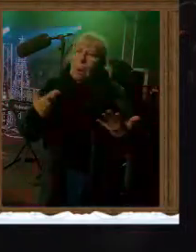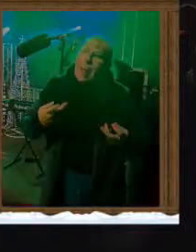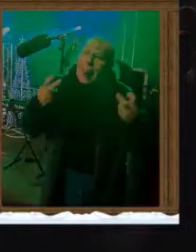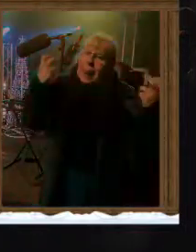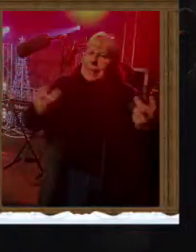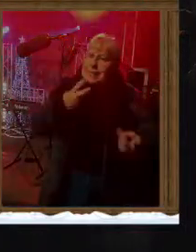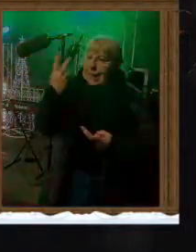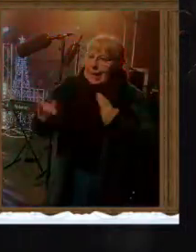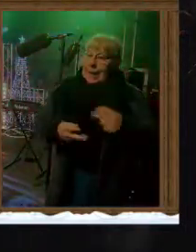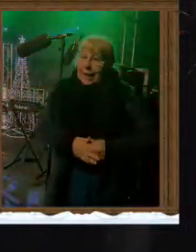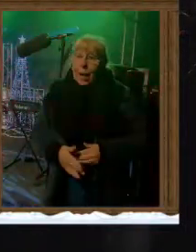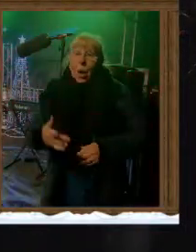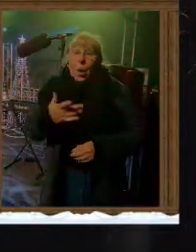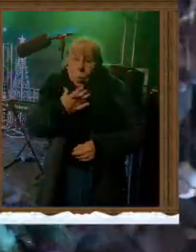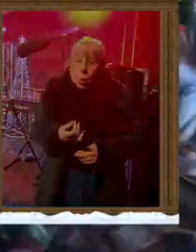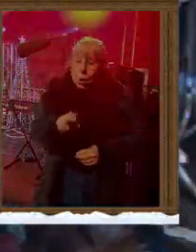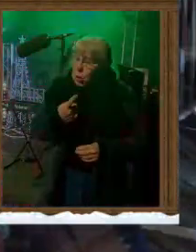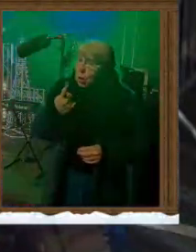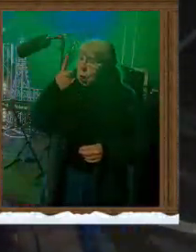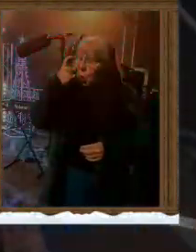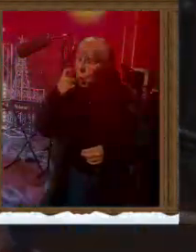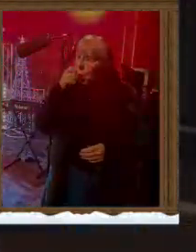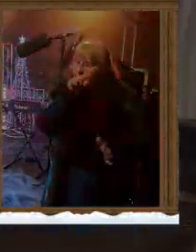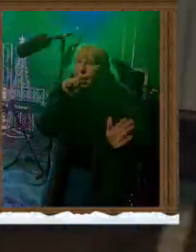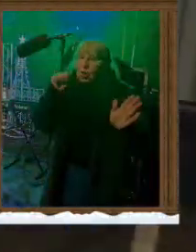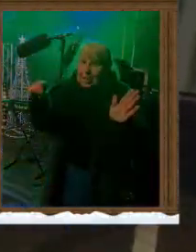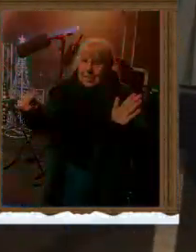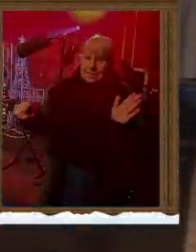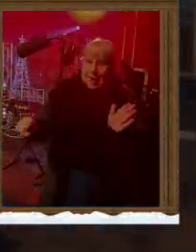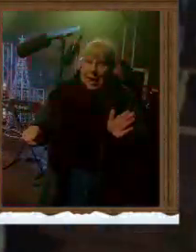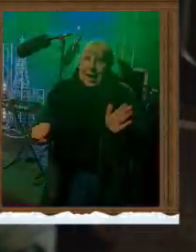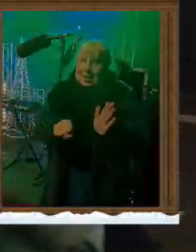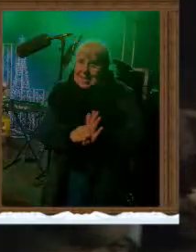loud. Well, I...